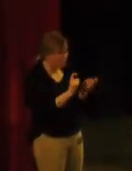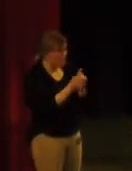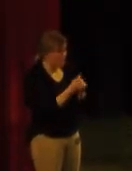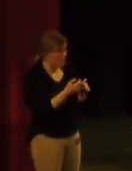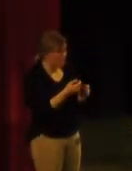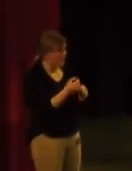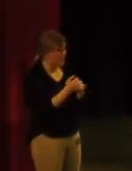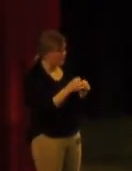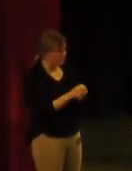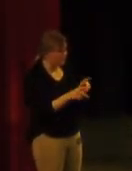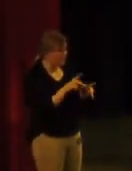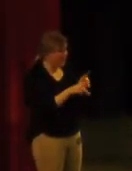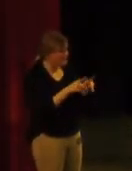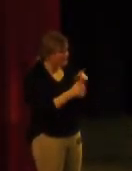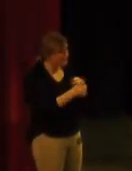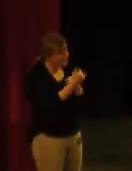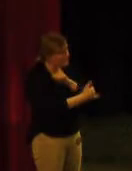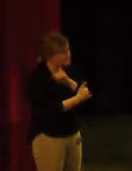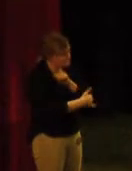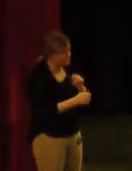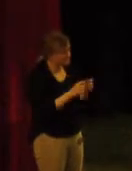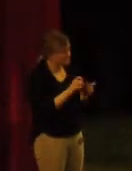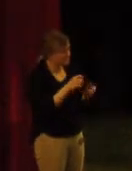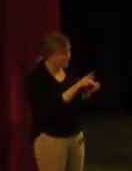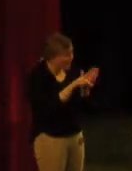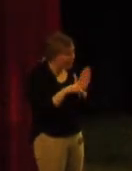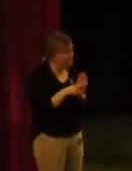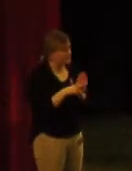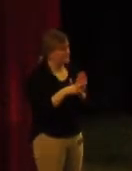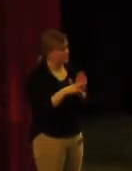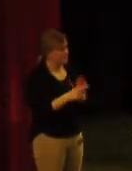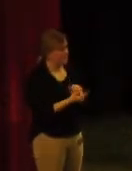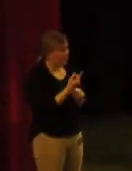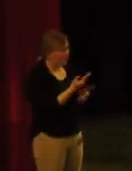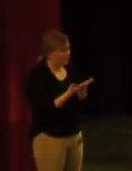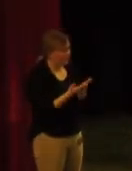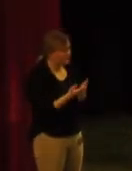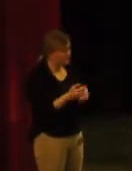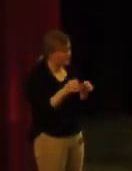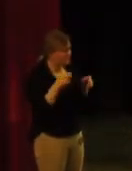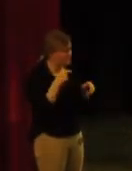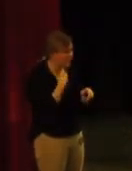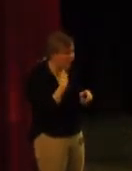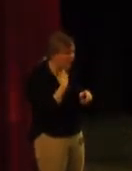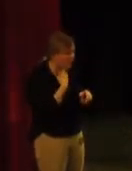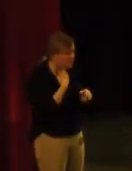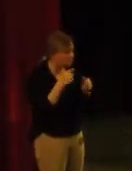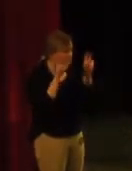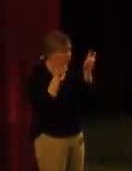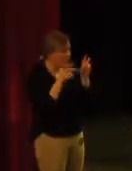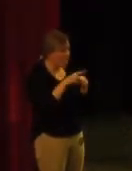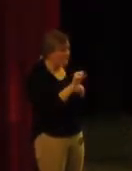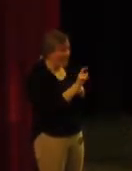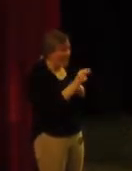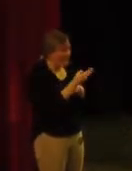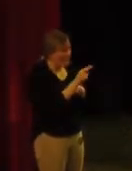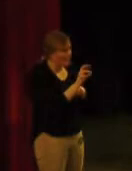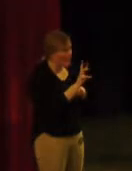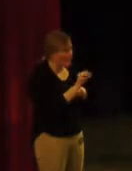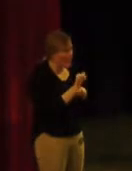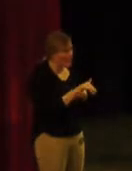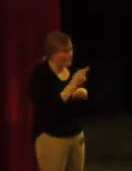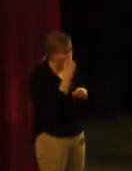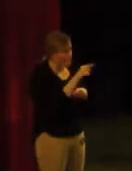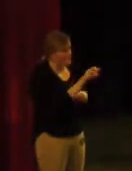immigration policies, but they haven't all worked. And one of the things they've been stuck on is what's called a pathway to citizenship. In other words, we